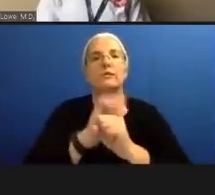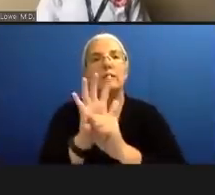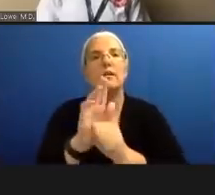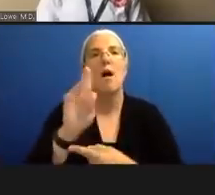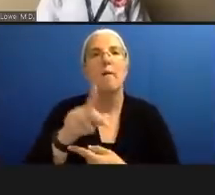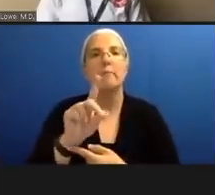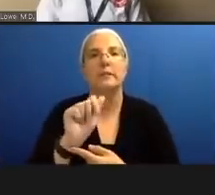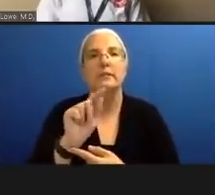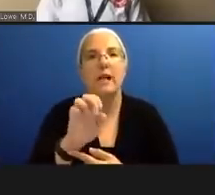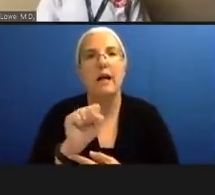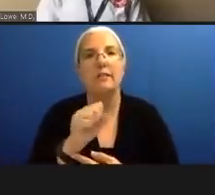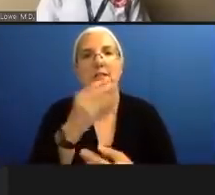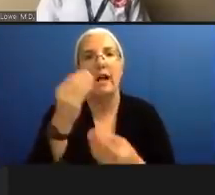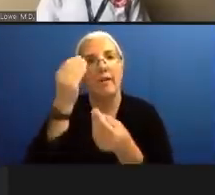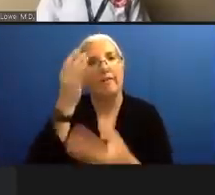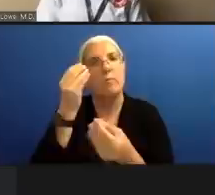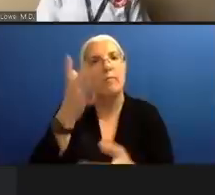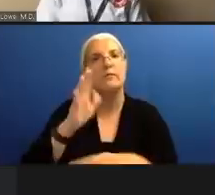our website at